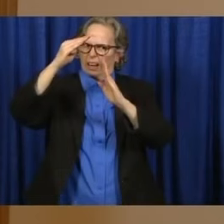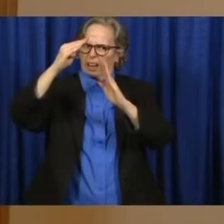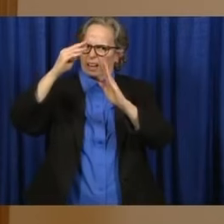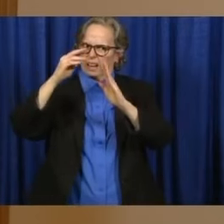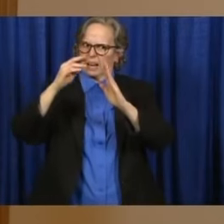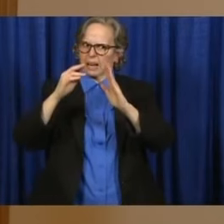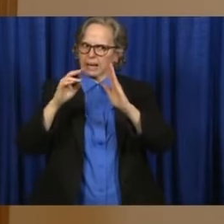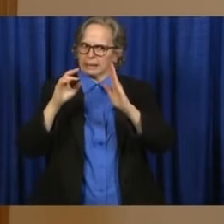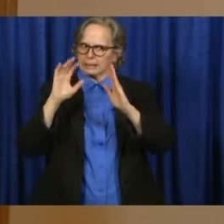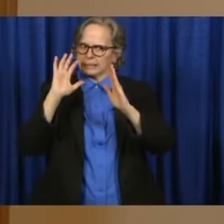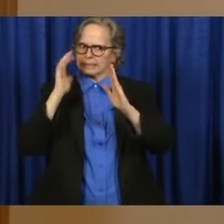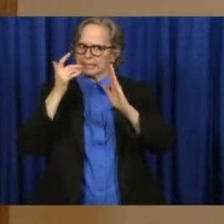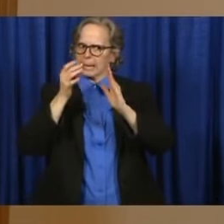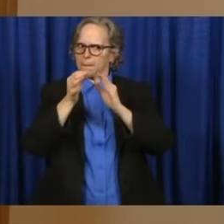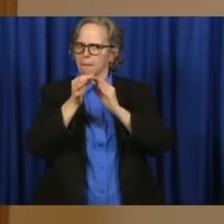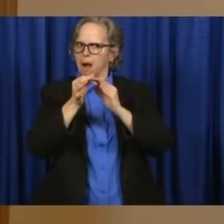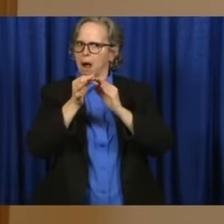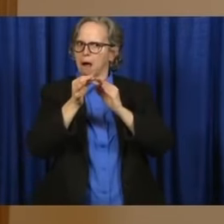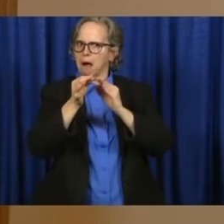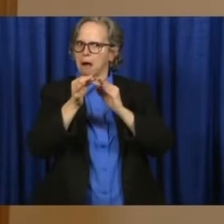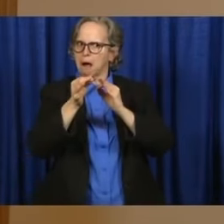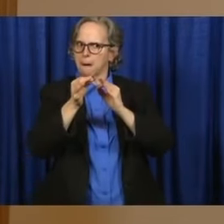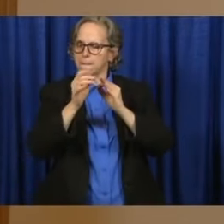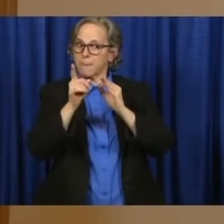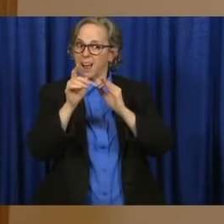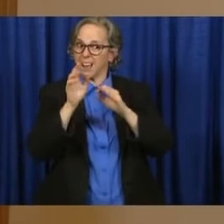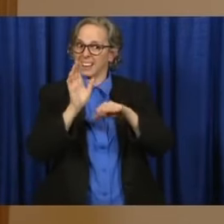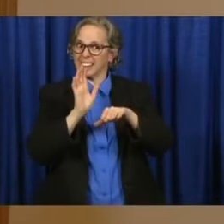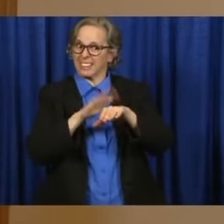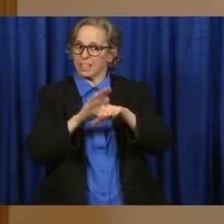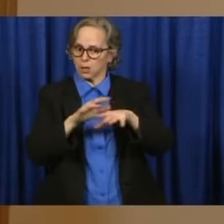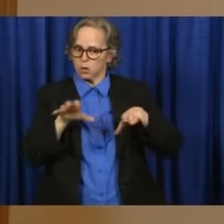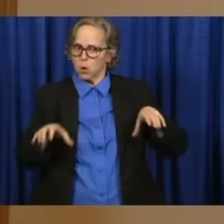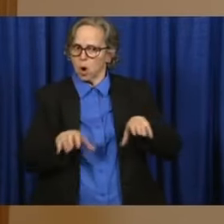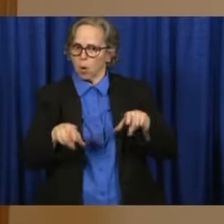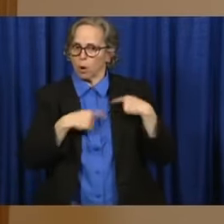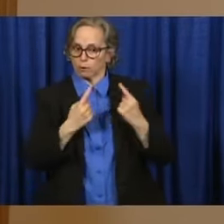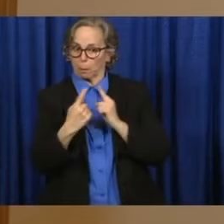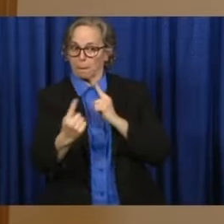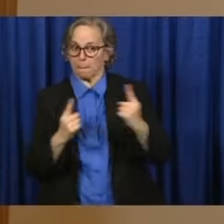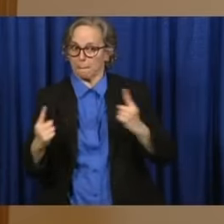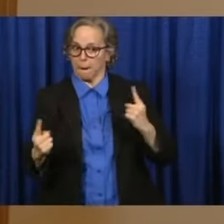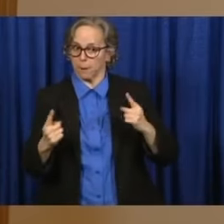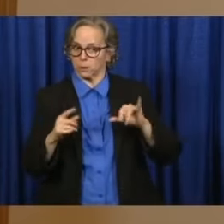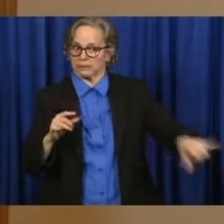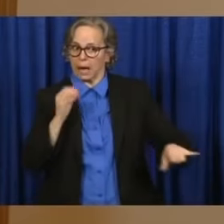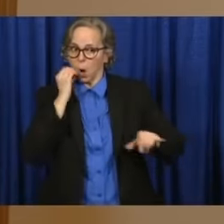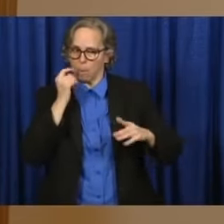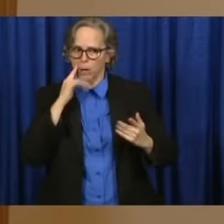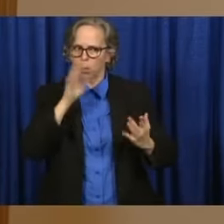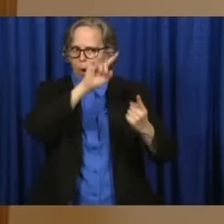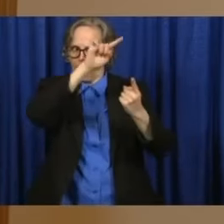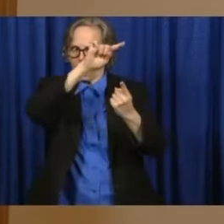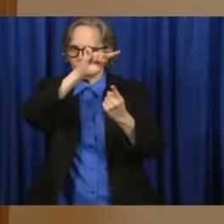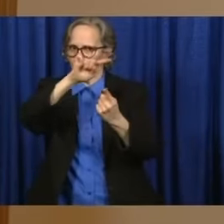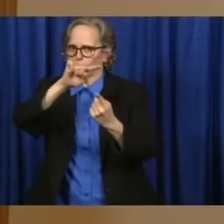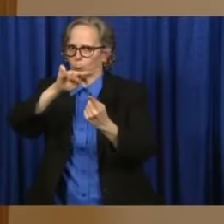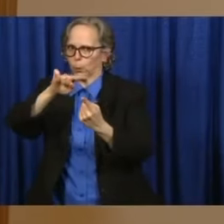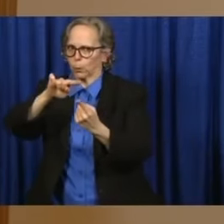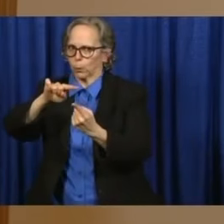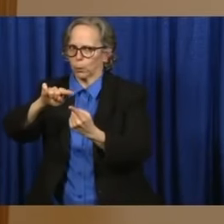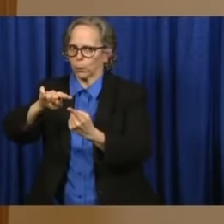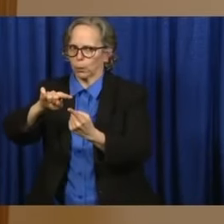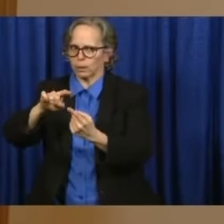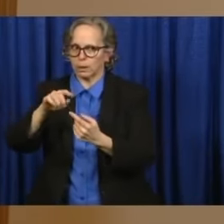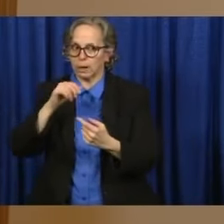this blue curve. But as you can see, that peak stretches out. At that time, it won't be one day, and then it just